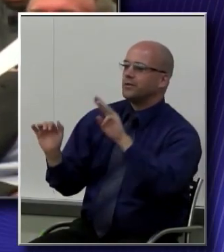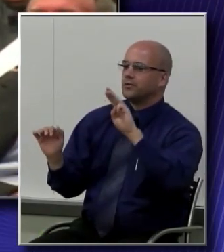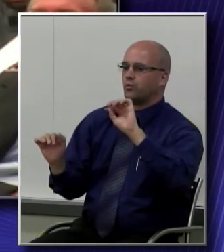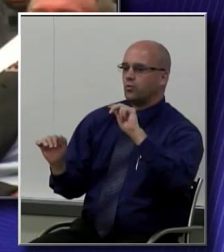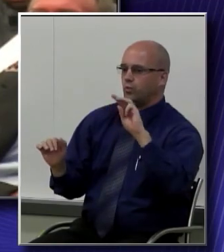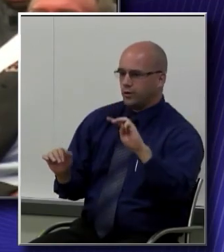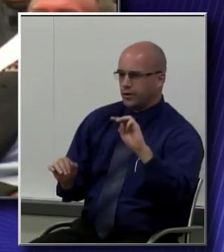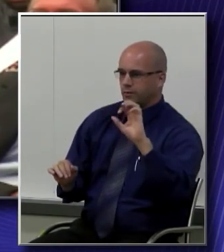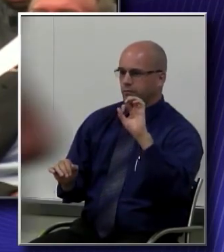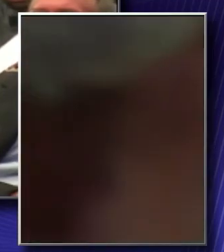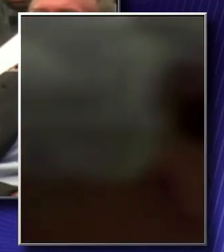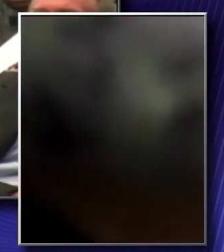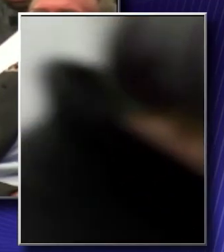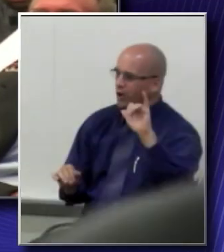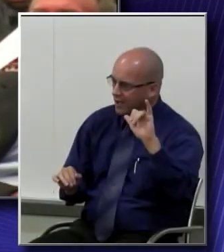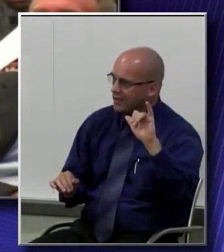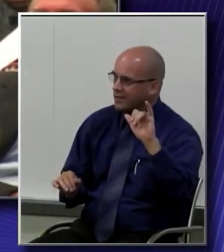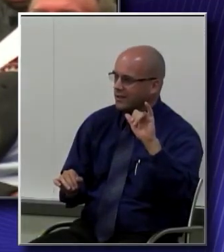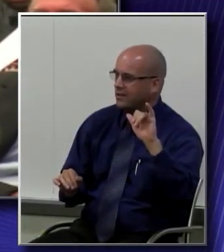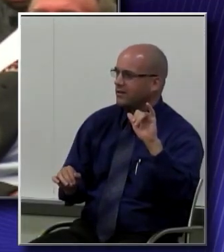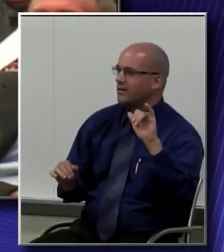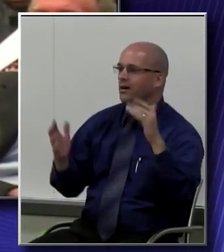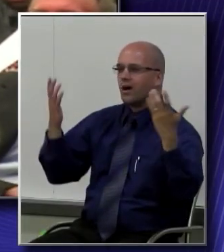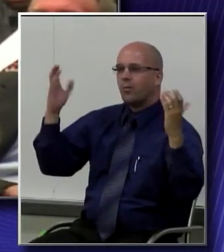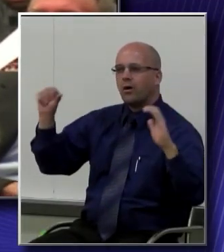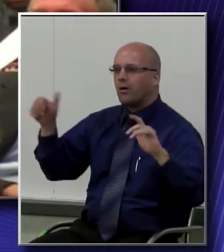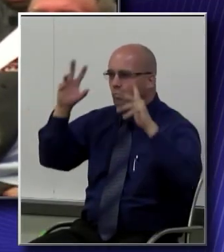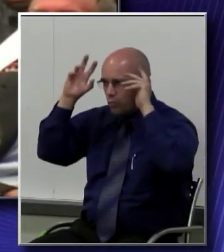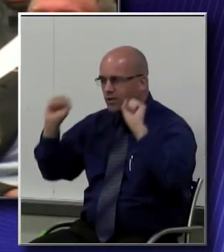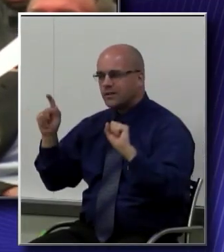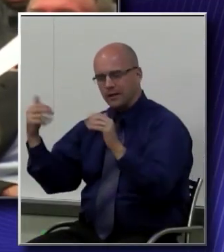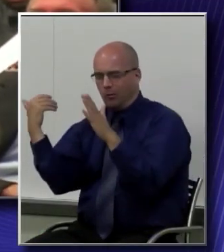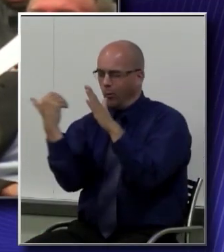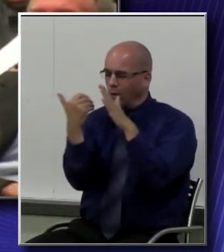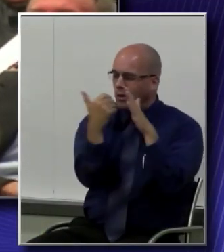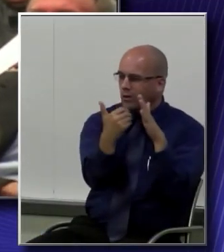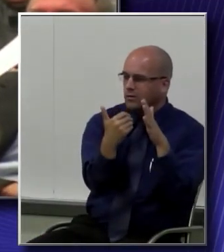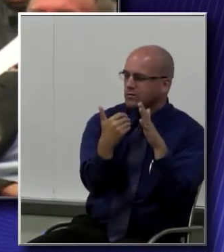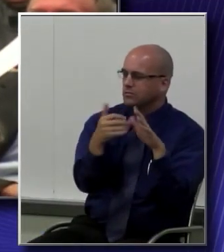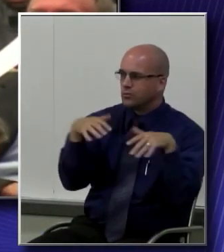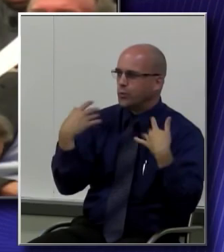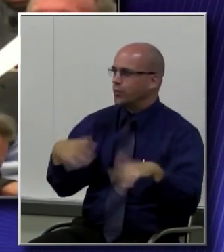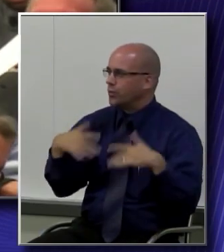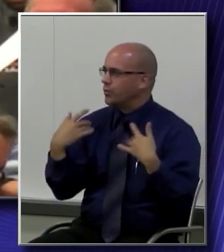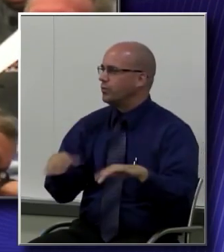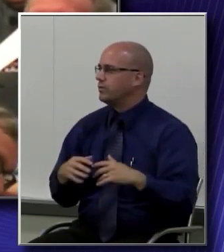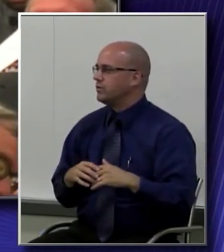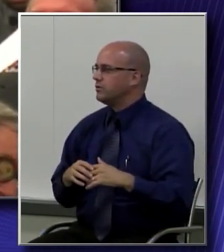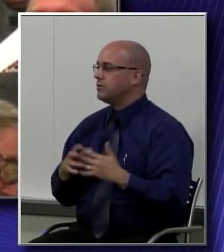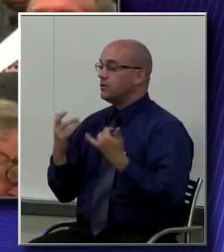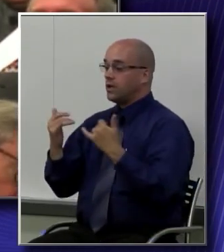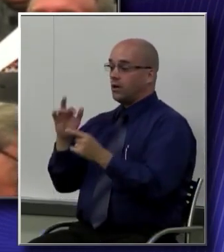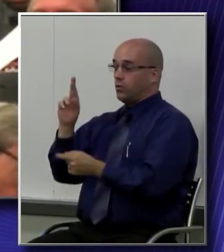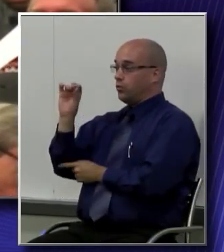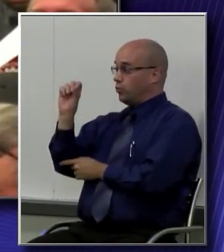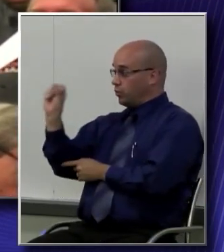years. And I have no information as to the reason for his termination.